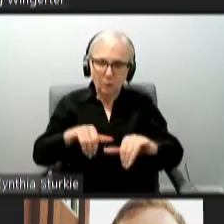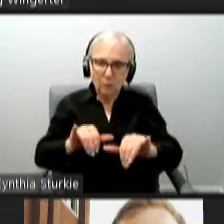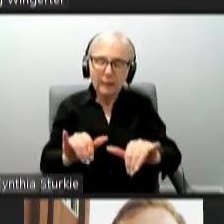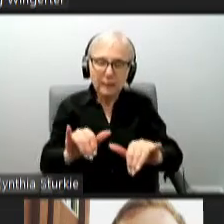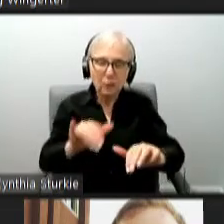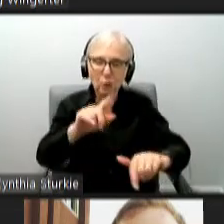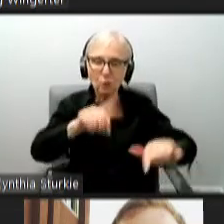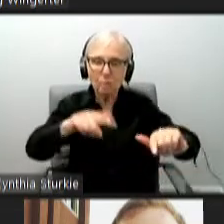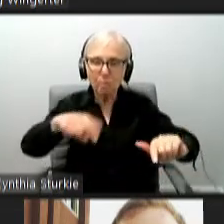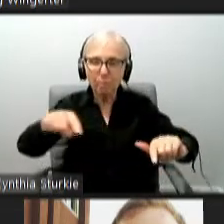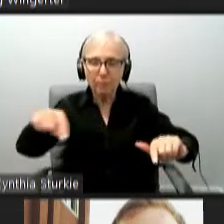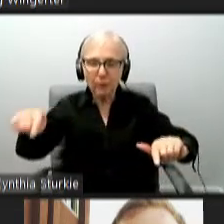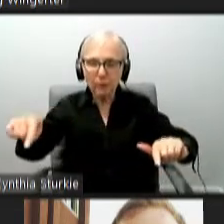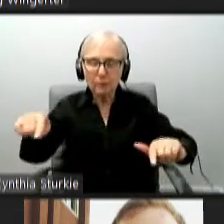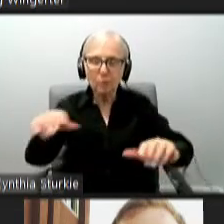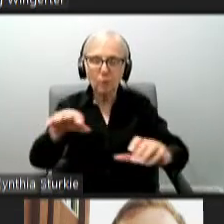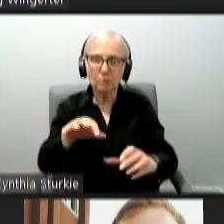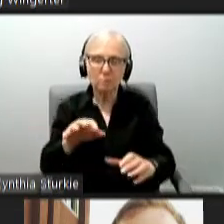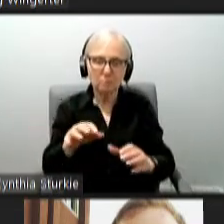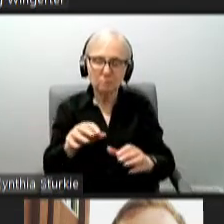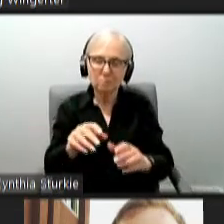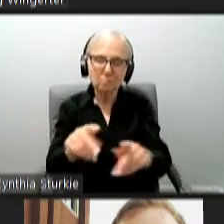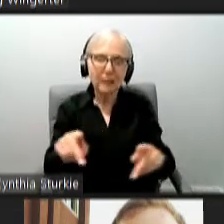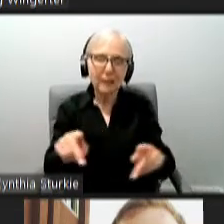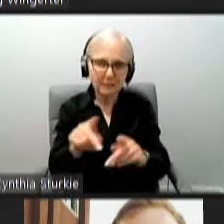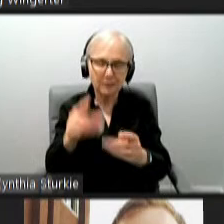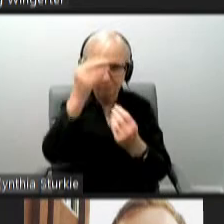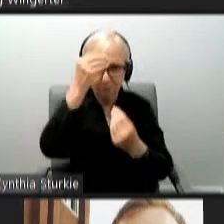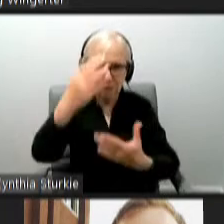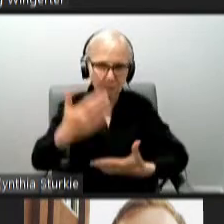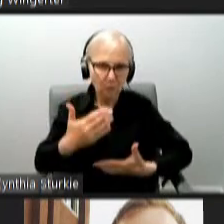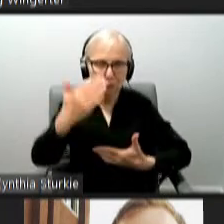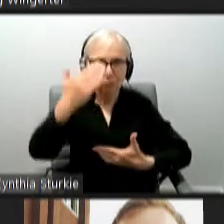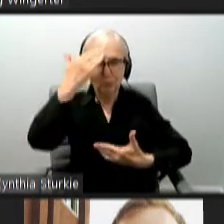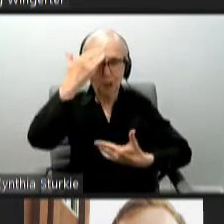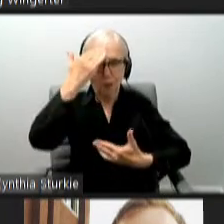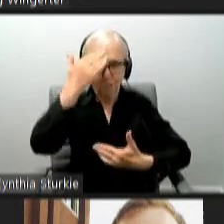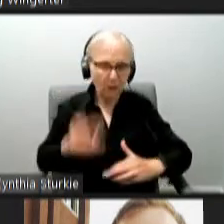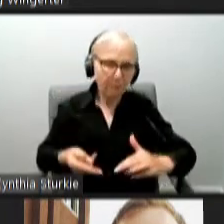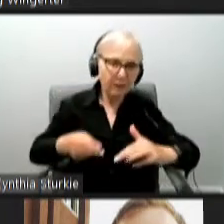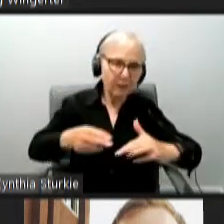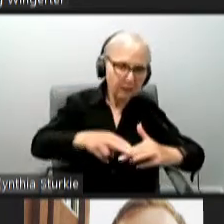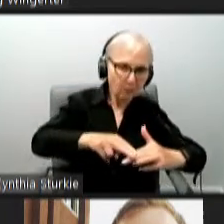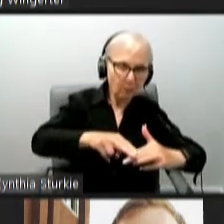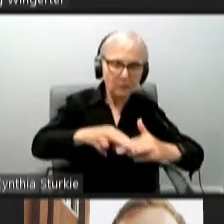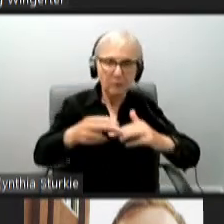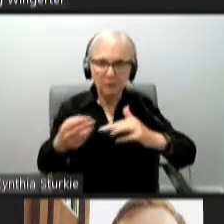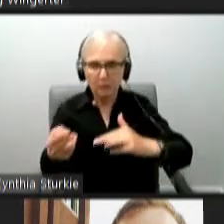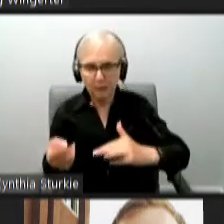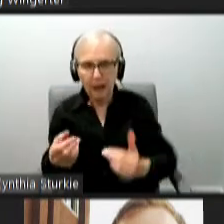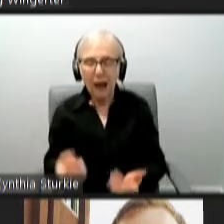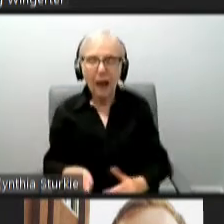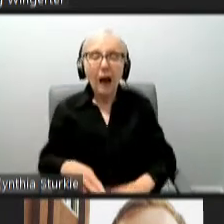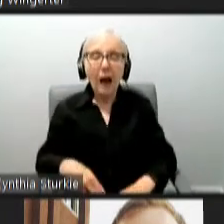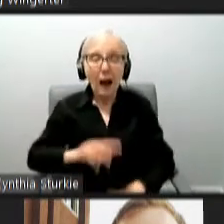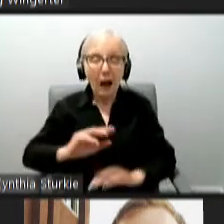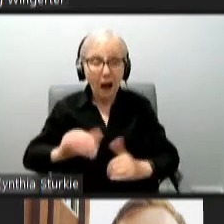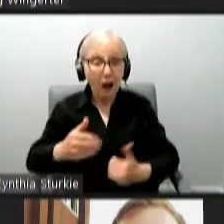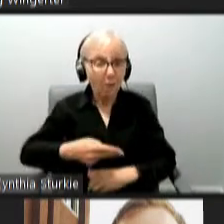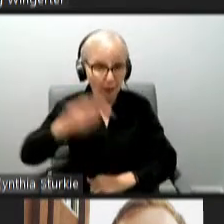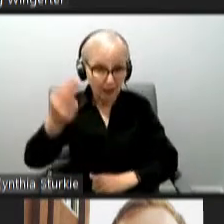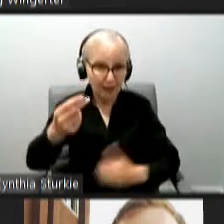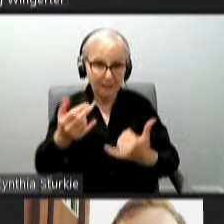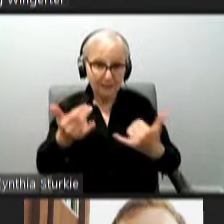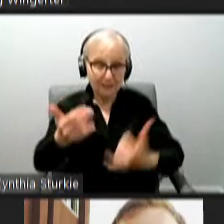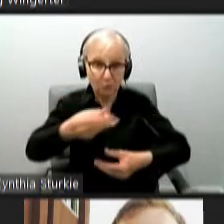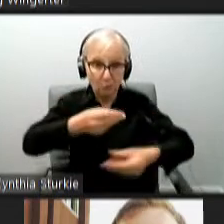multiple sources of information to understand whether we are seeing increases and decreases in cases and how high cases are now or transmission is